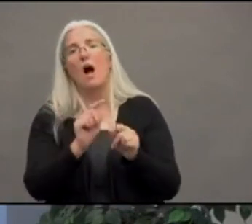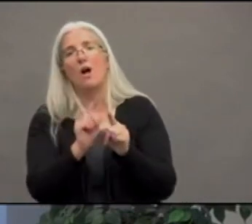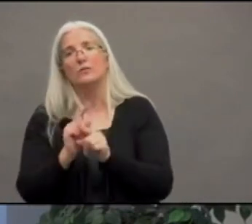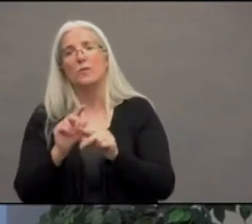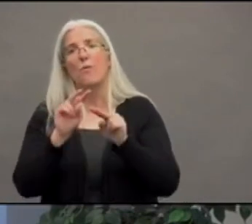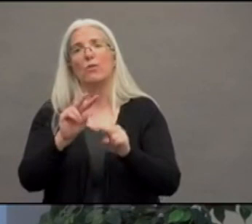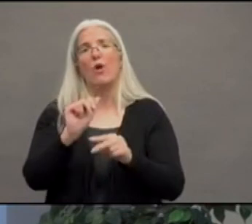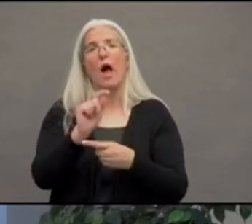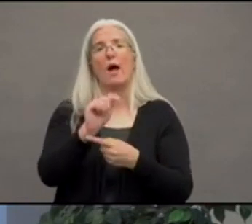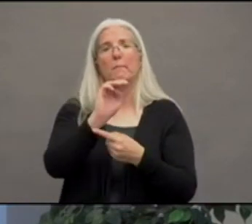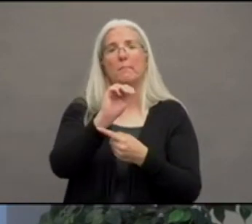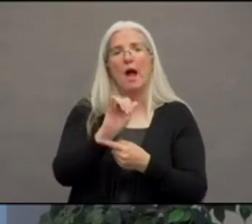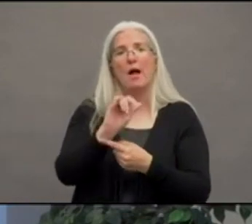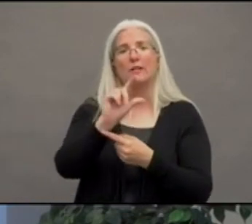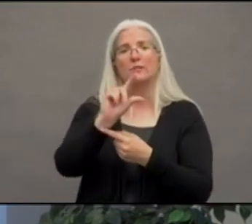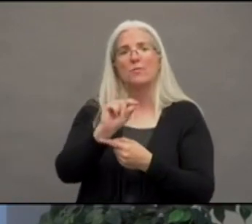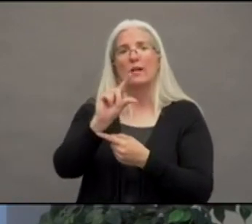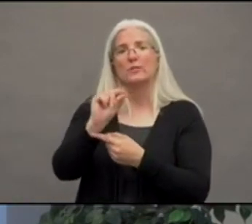my2020census.gov.